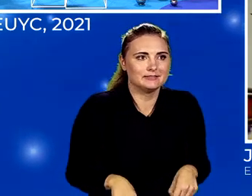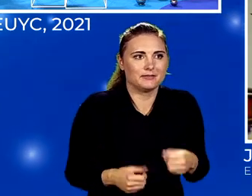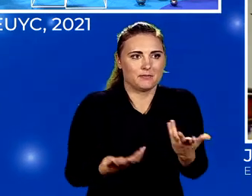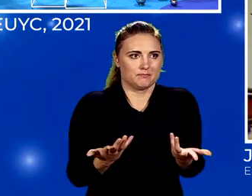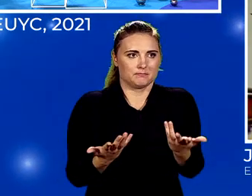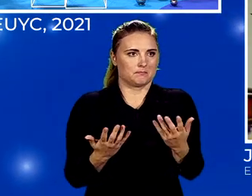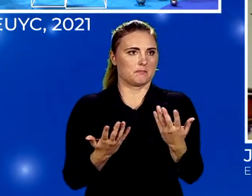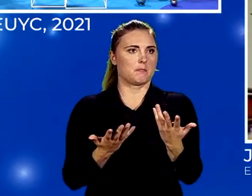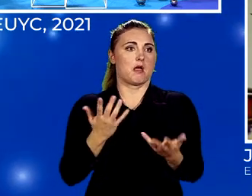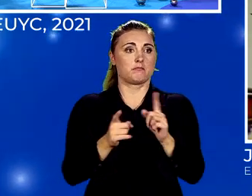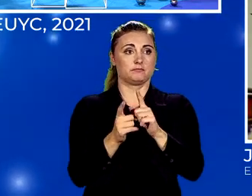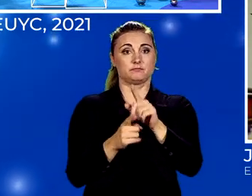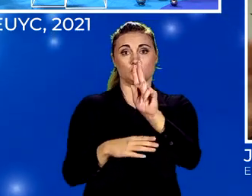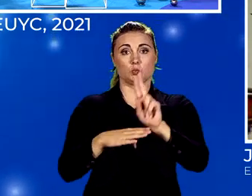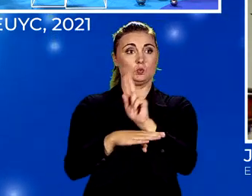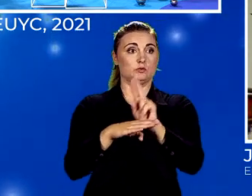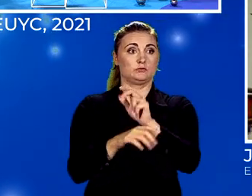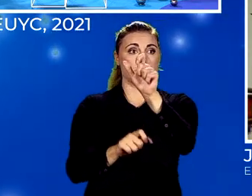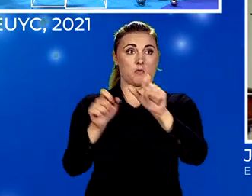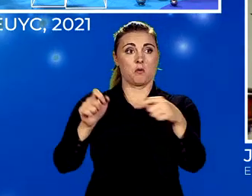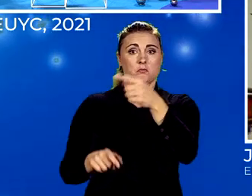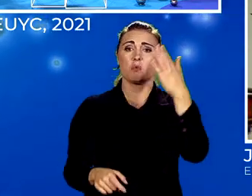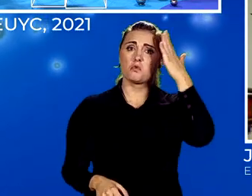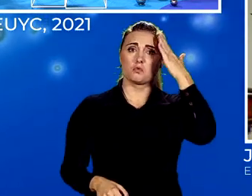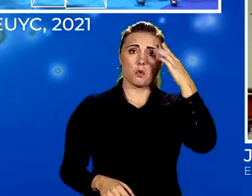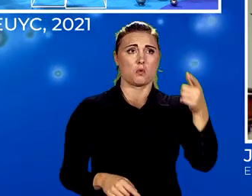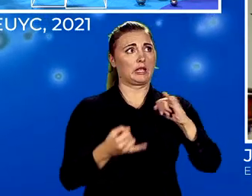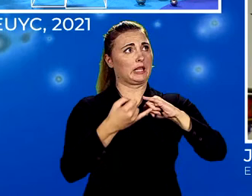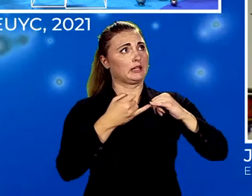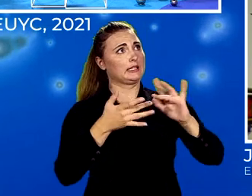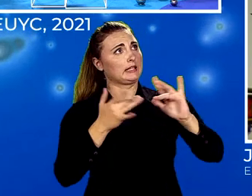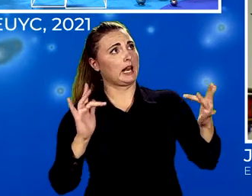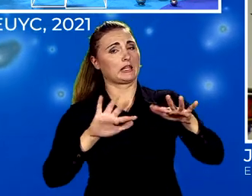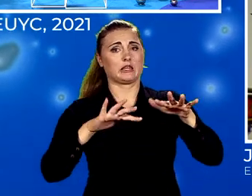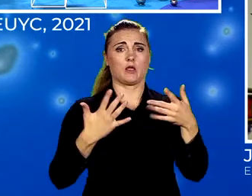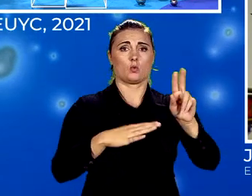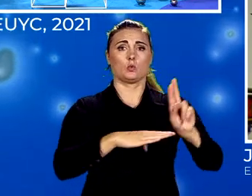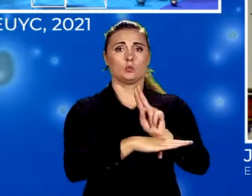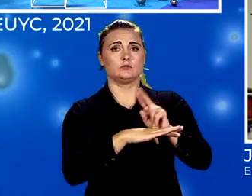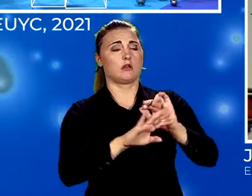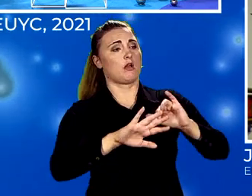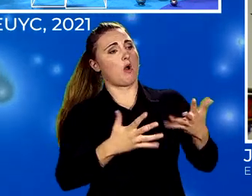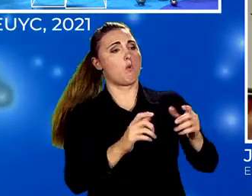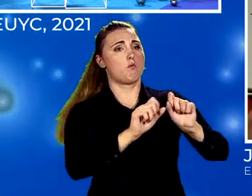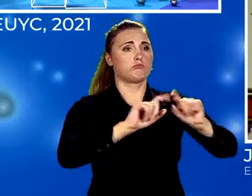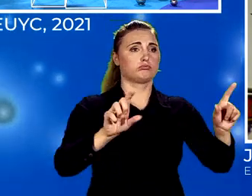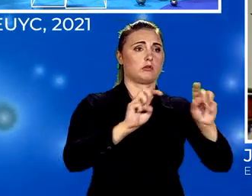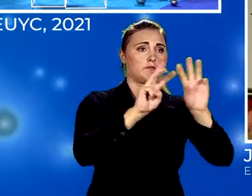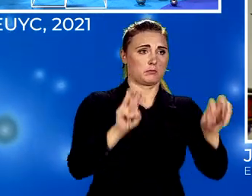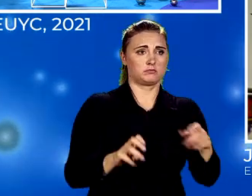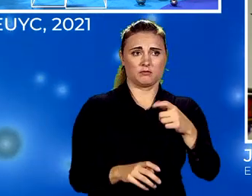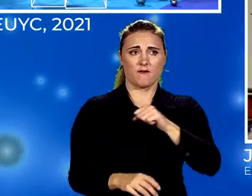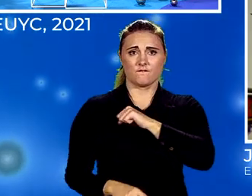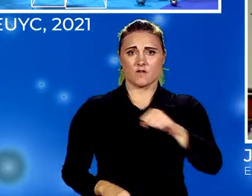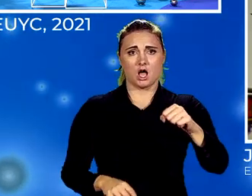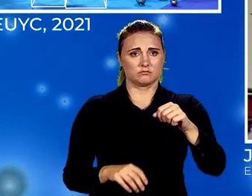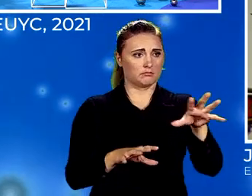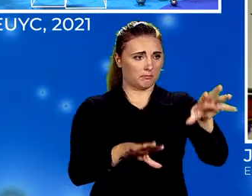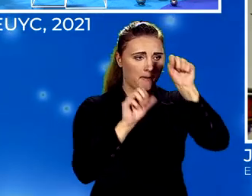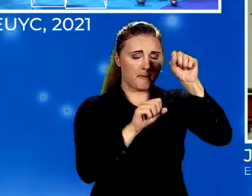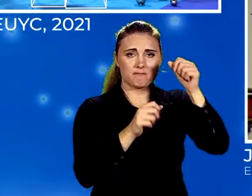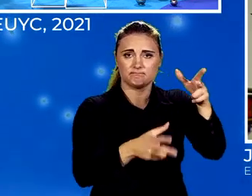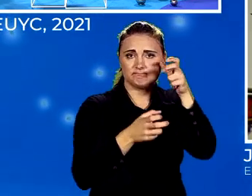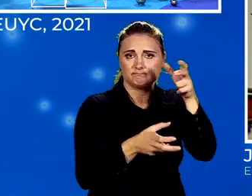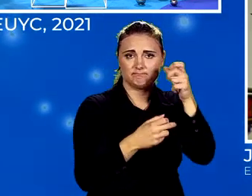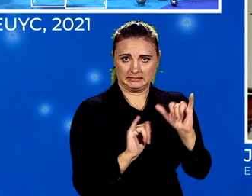people use. And I had to have a very steep learning curve how to do that. I wasn't always best in it. But youth organizations have been, young people have been. So